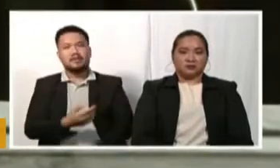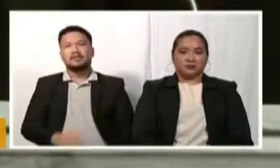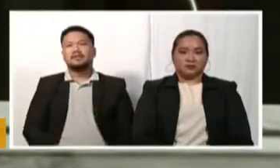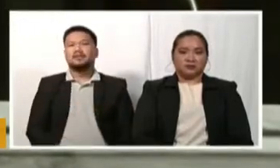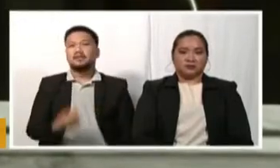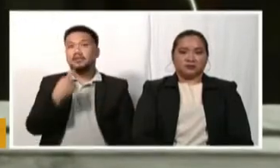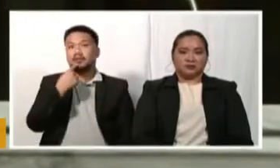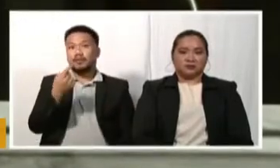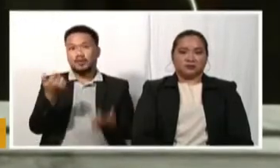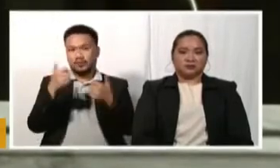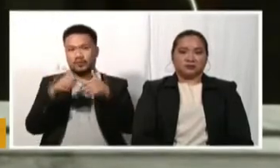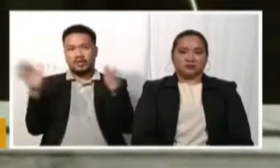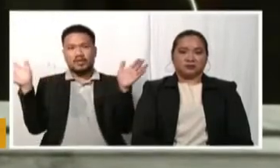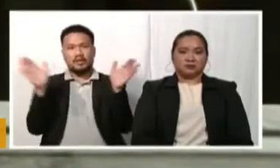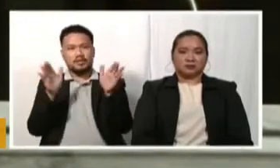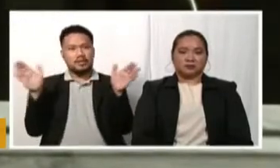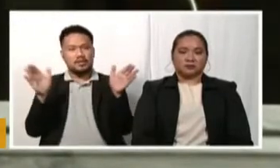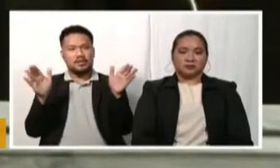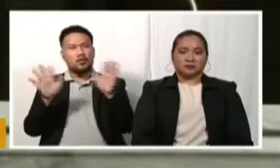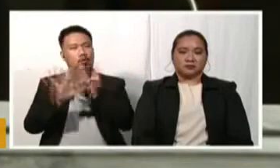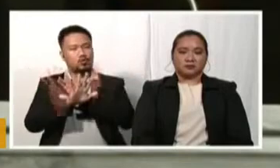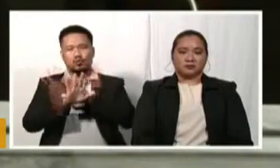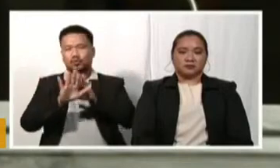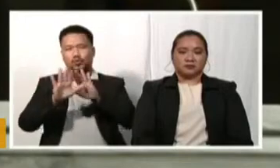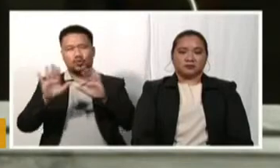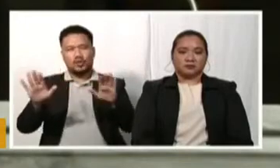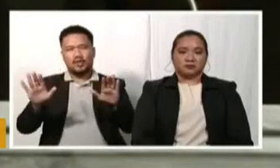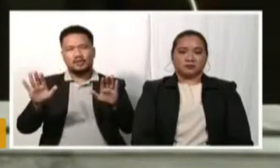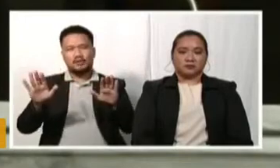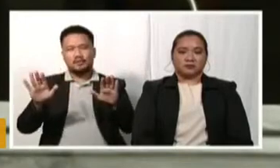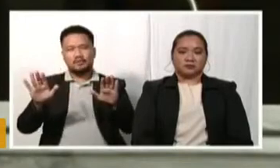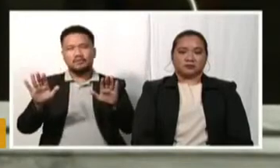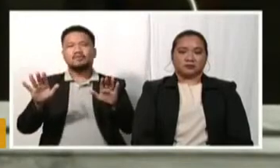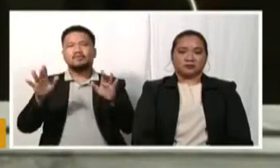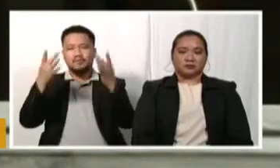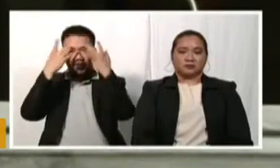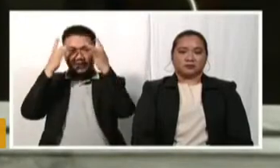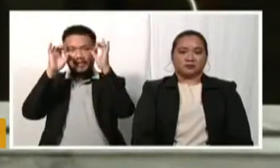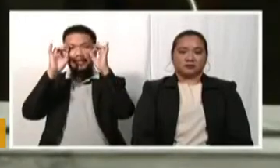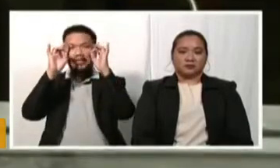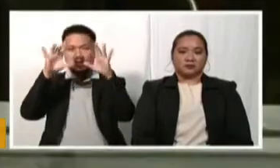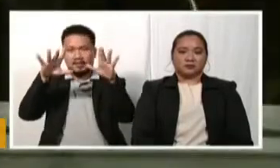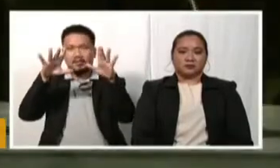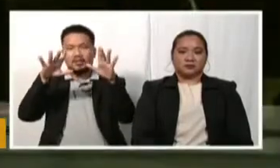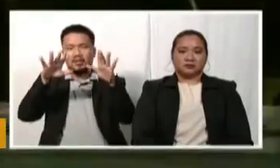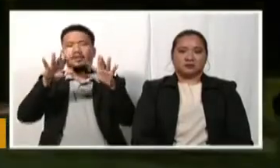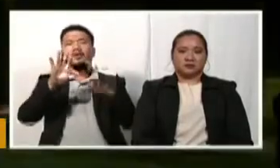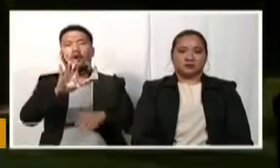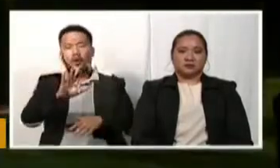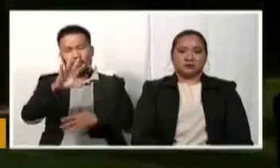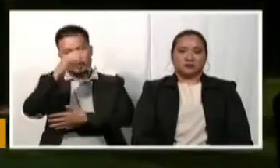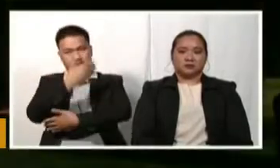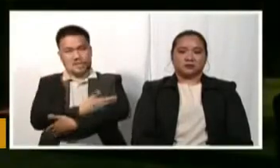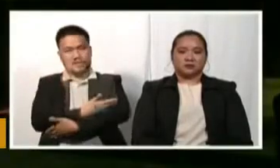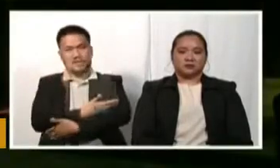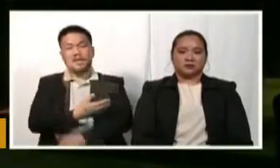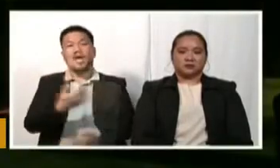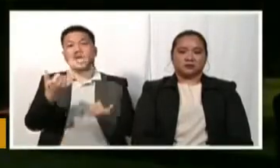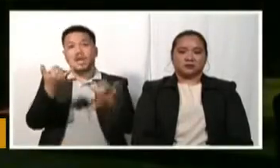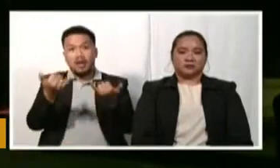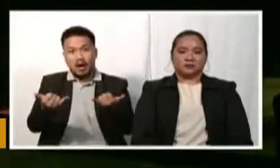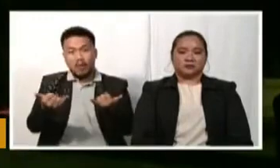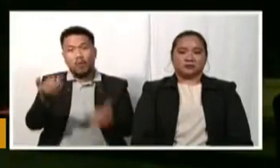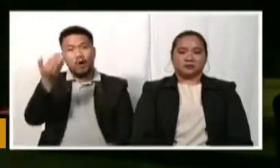the messenger. "Do not do the least thing to him. I know